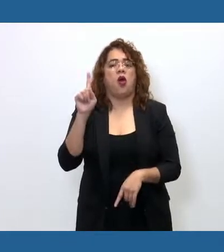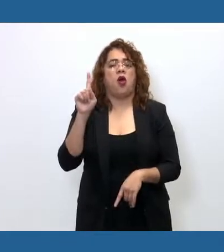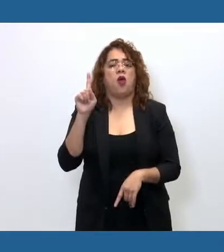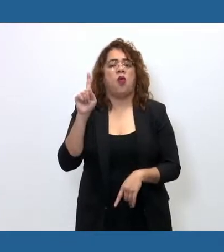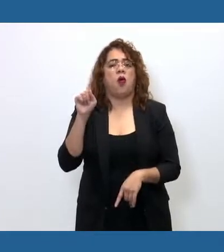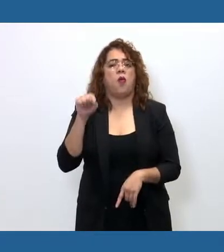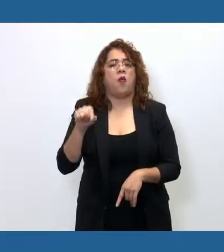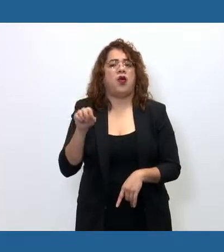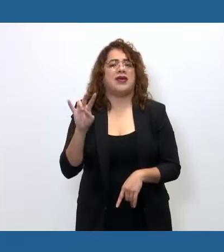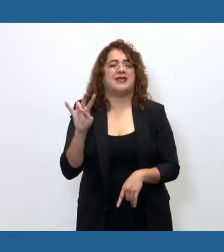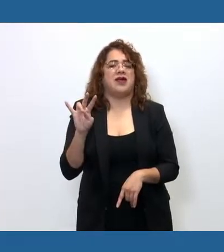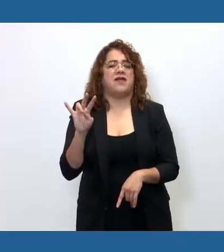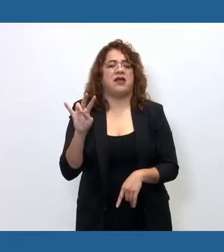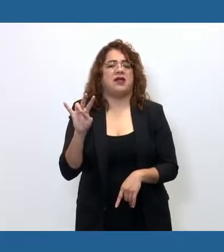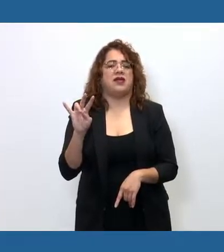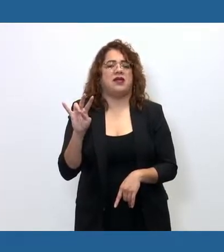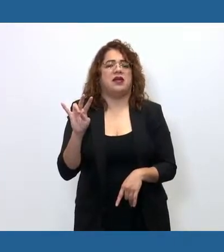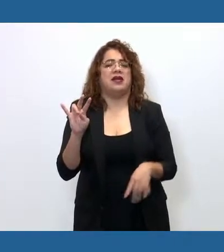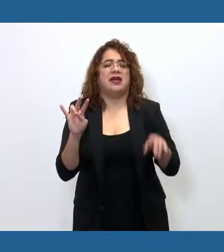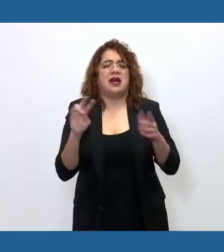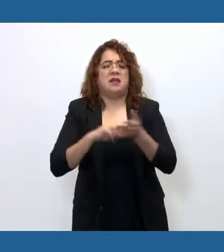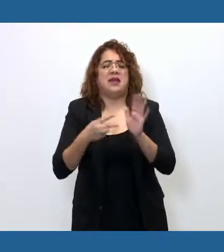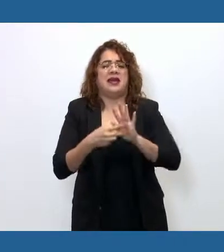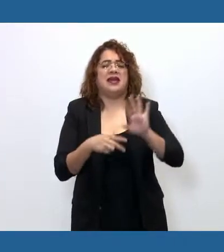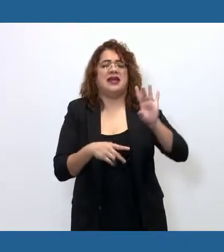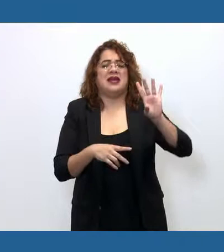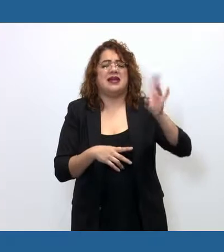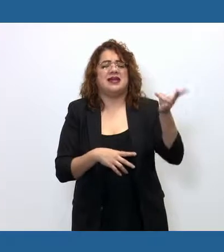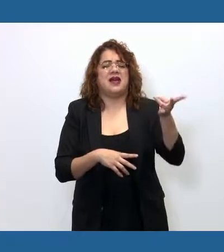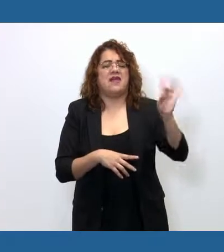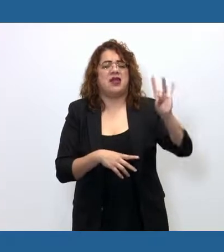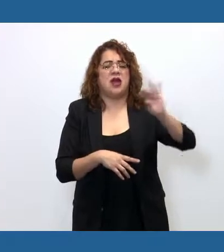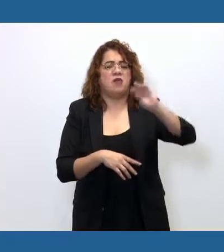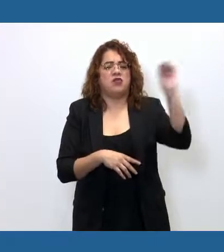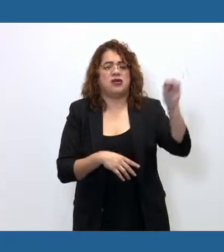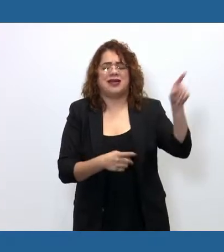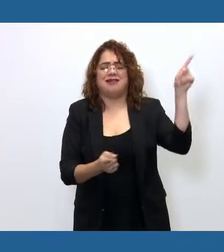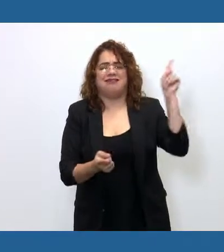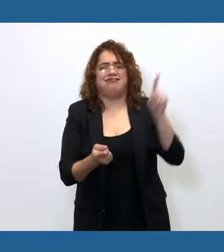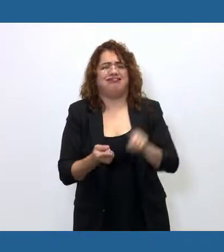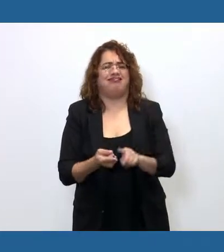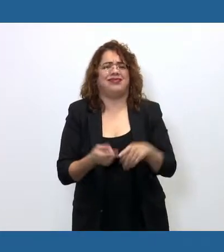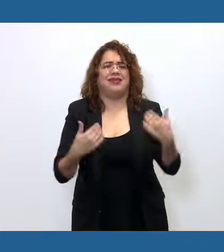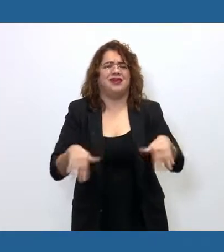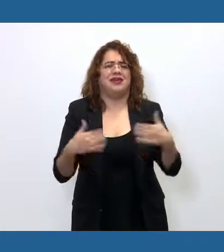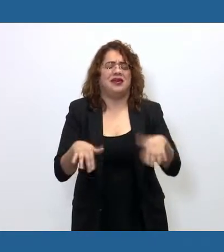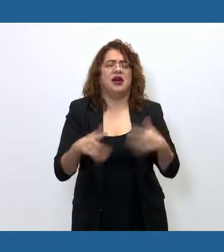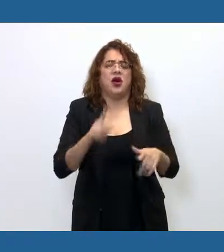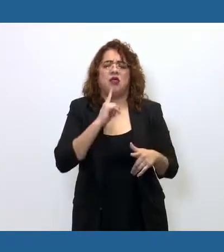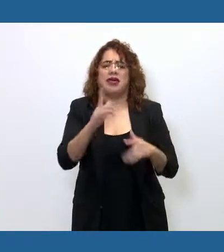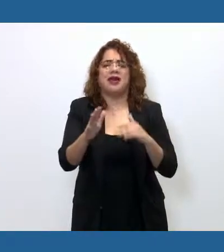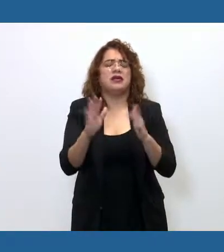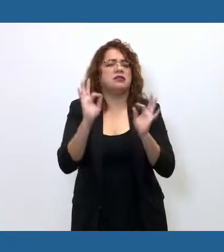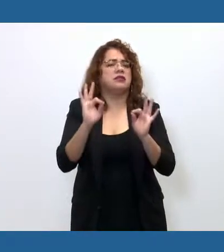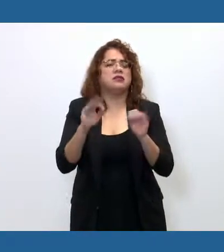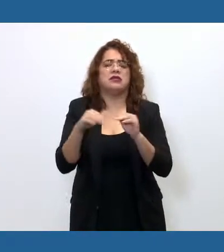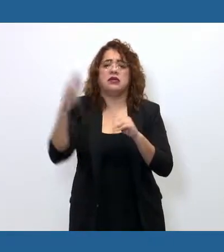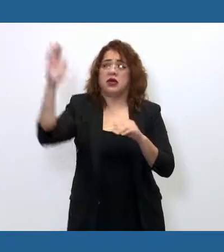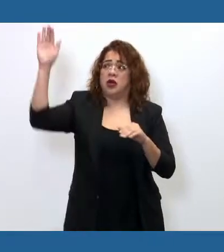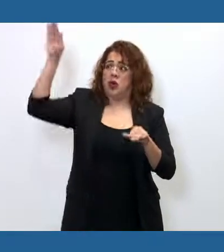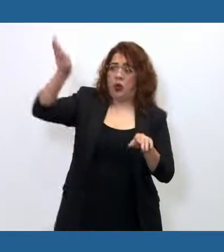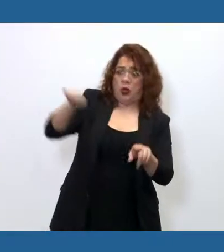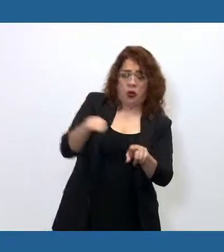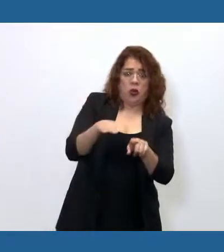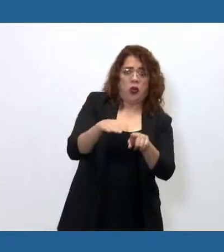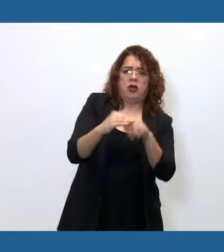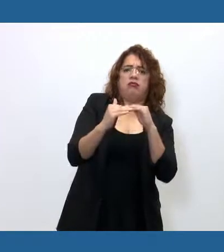1.7%, which is a 78% decrease. And we've been holding pretty steady right in that area. So we're very proud of that number. And then you